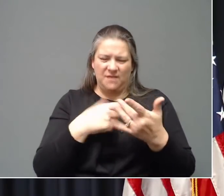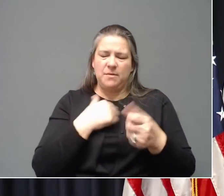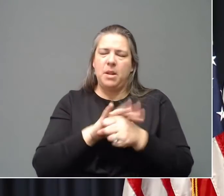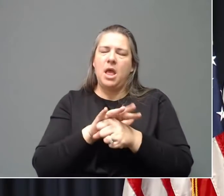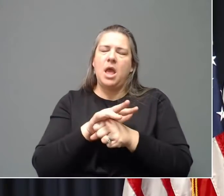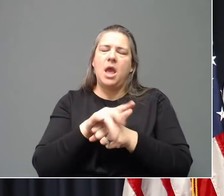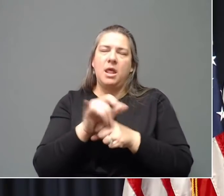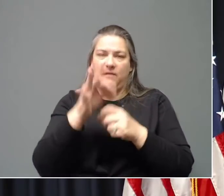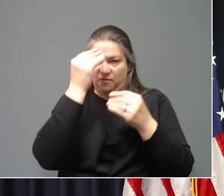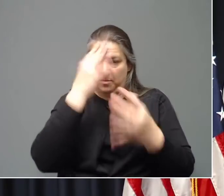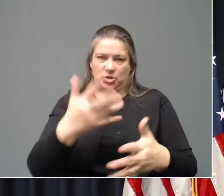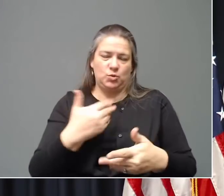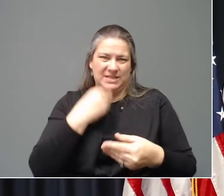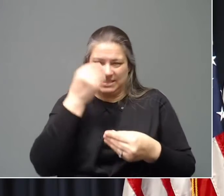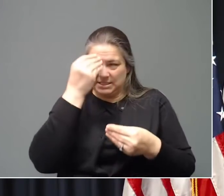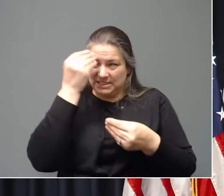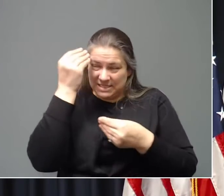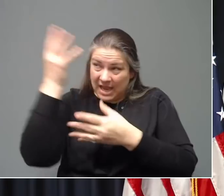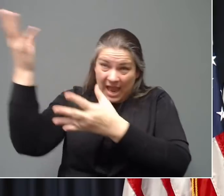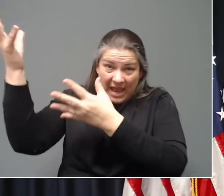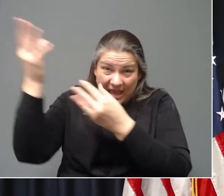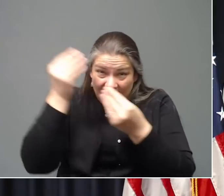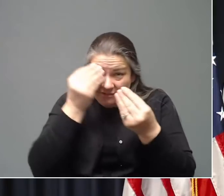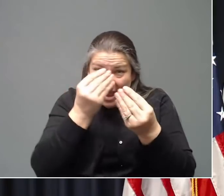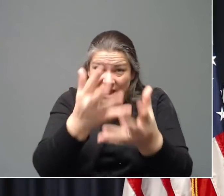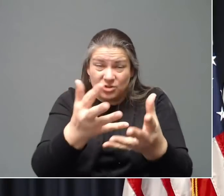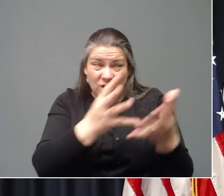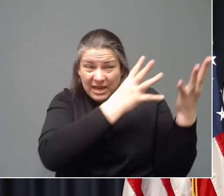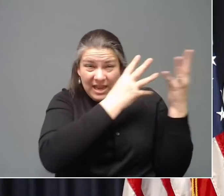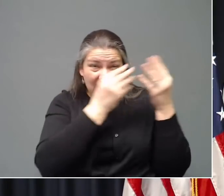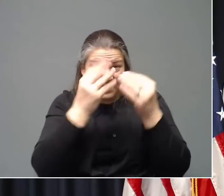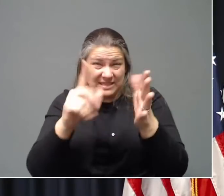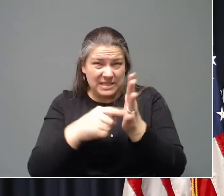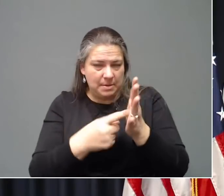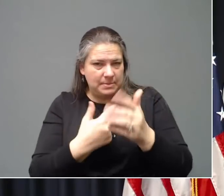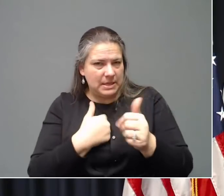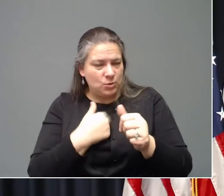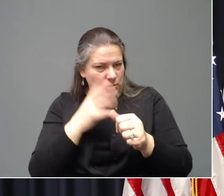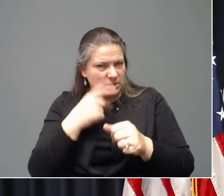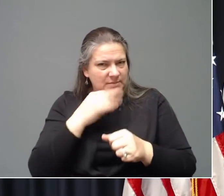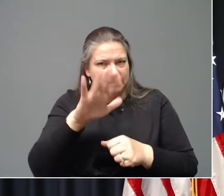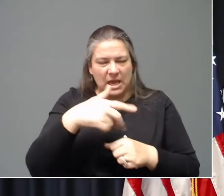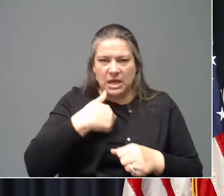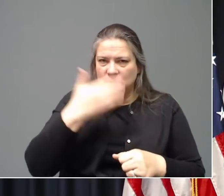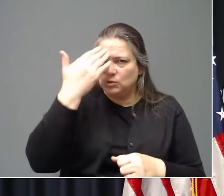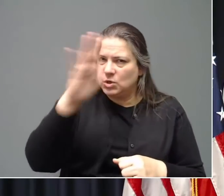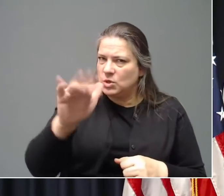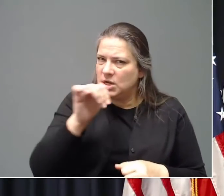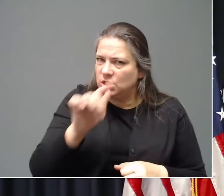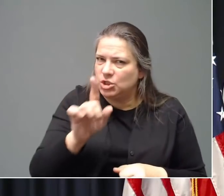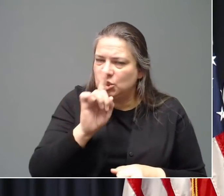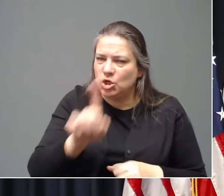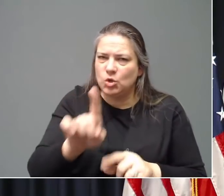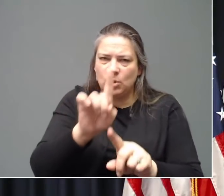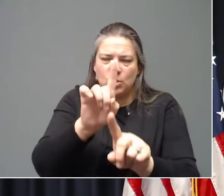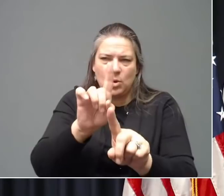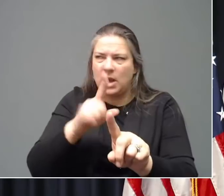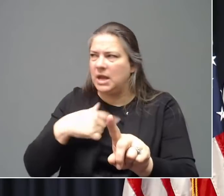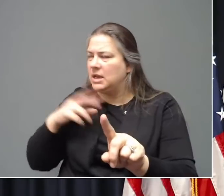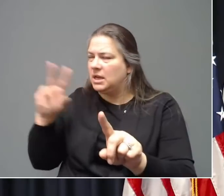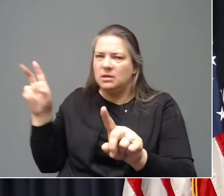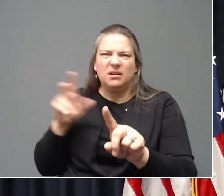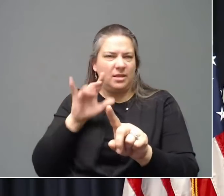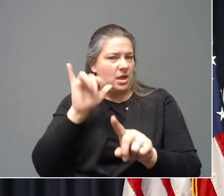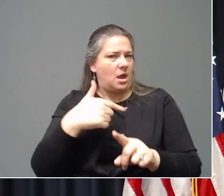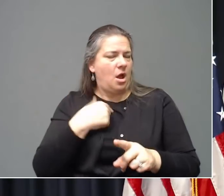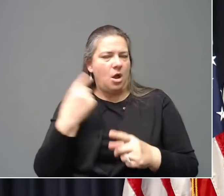questions are being answered, even when we sometimes don't have the answers yet. So we talked